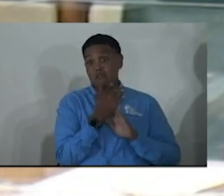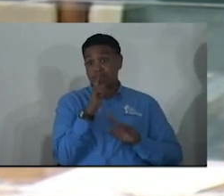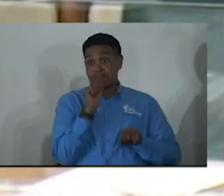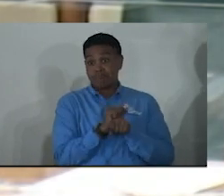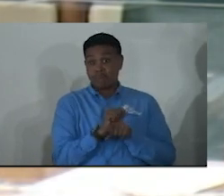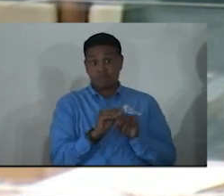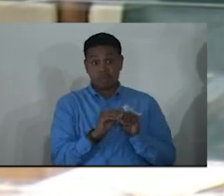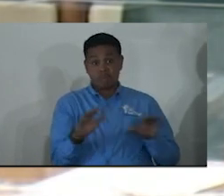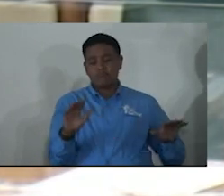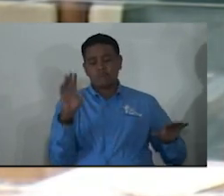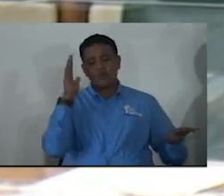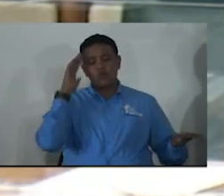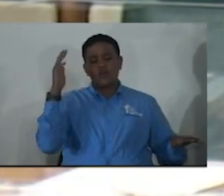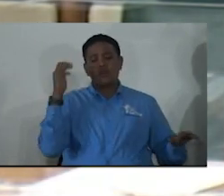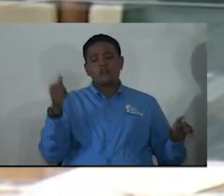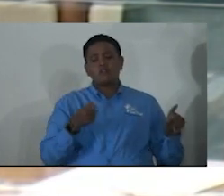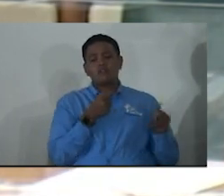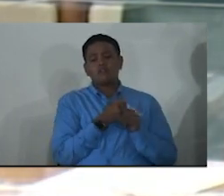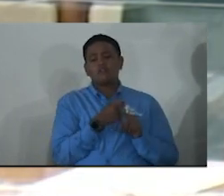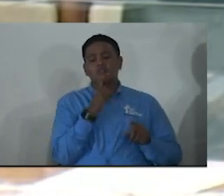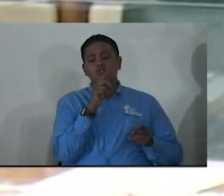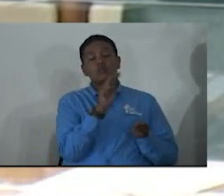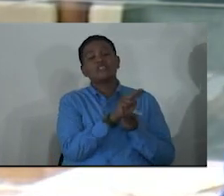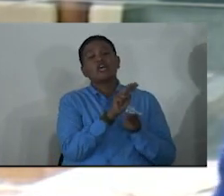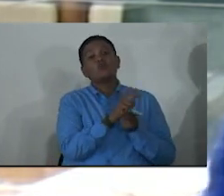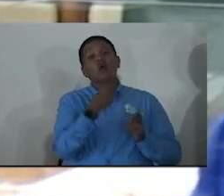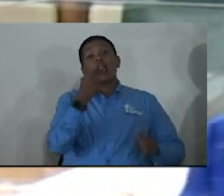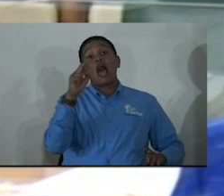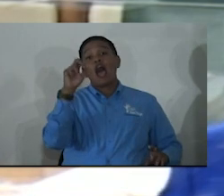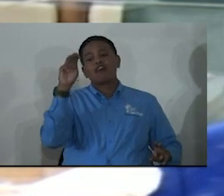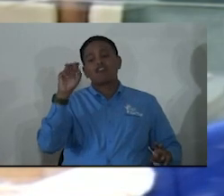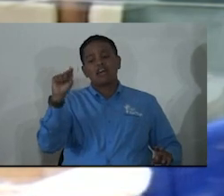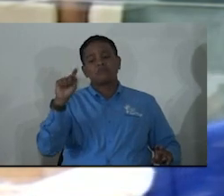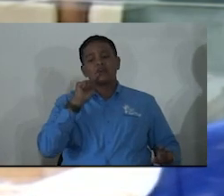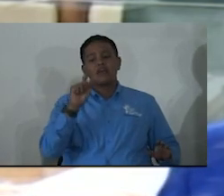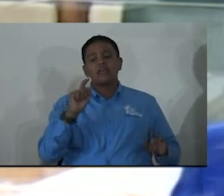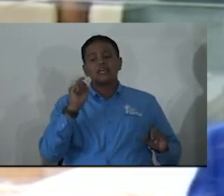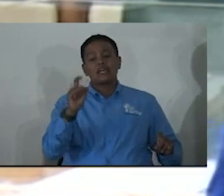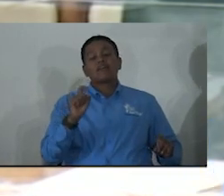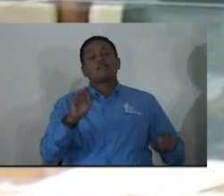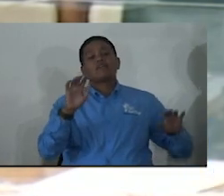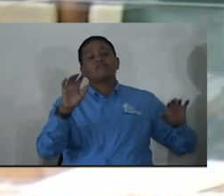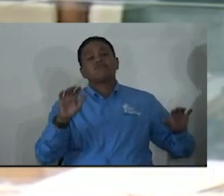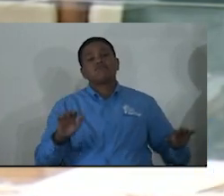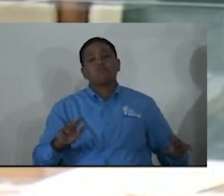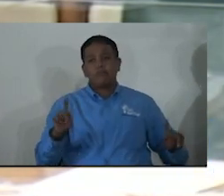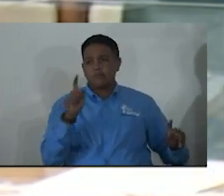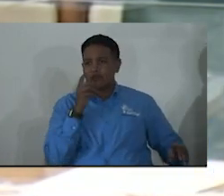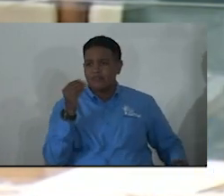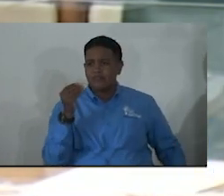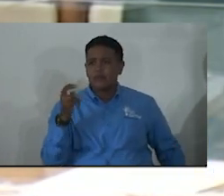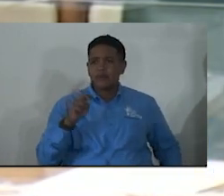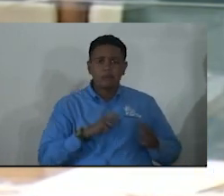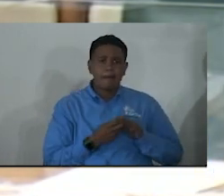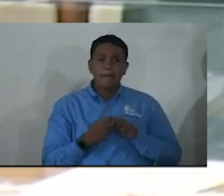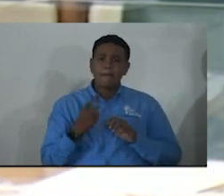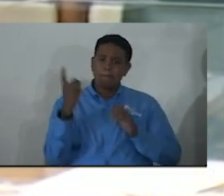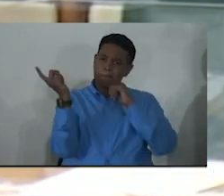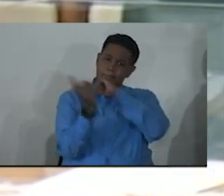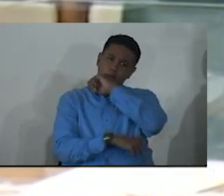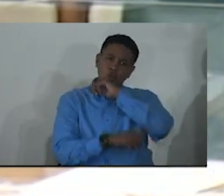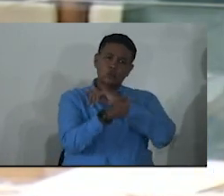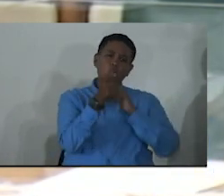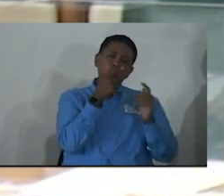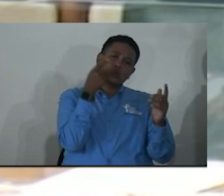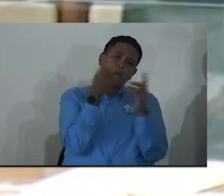it will deal a blow to sexual harassment by bringing relief to victims, punishment to perpetrators,